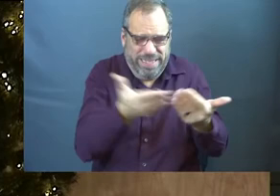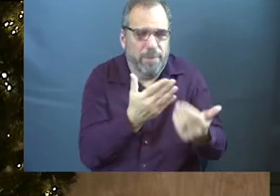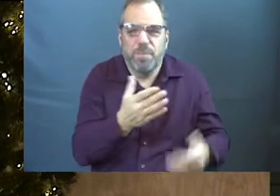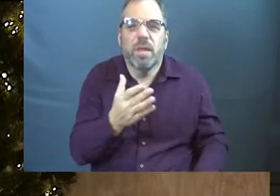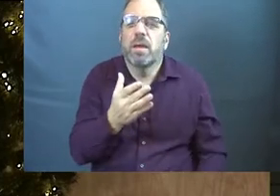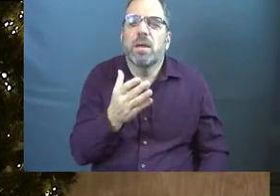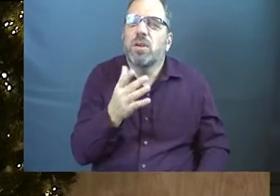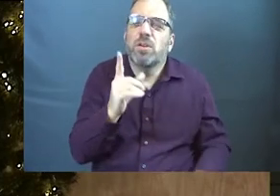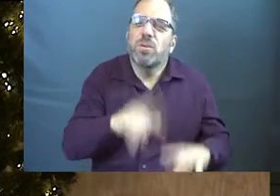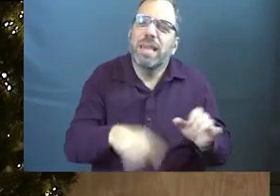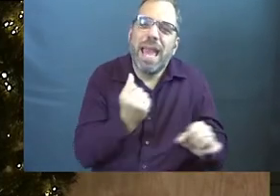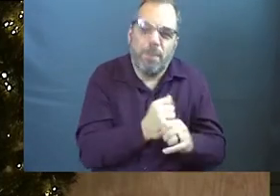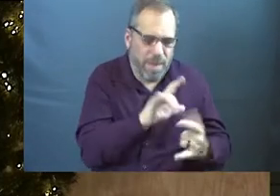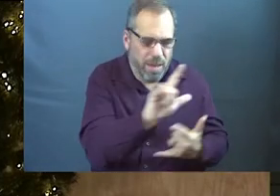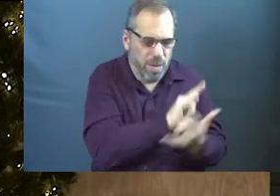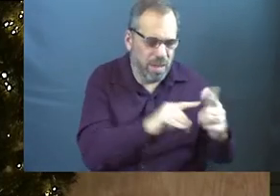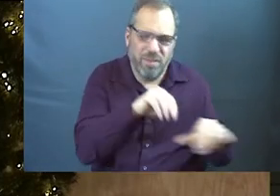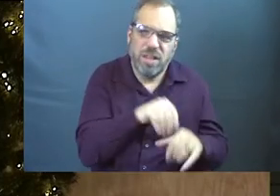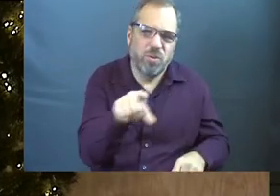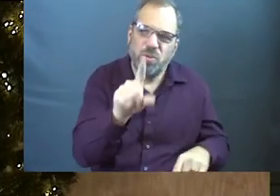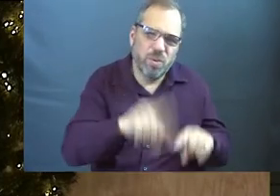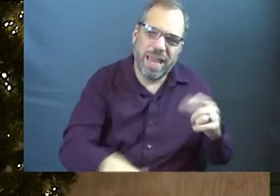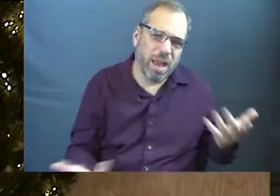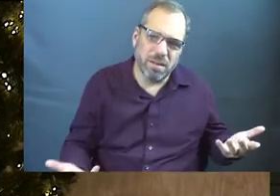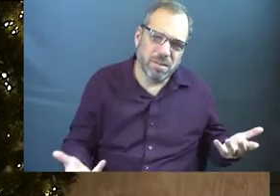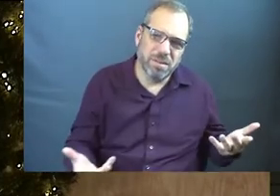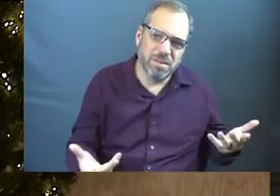Because you can't create romantic love in you.